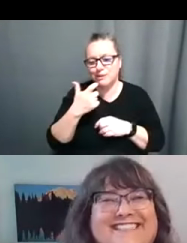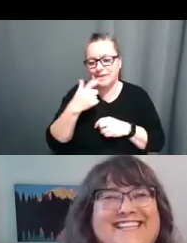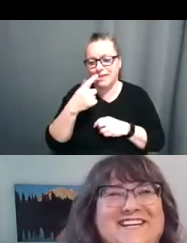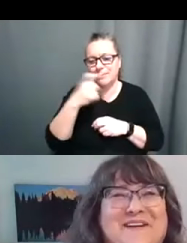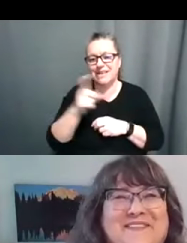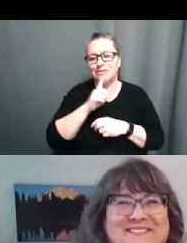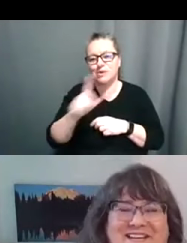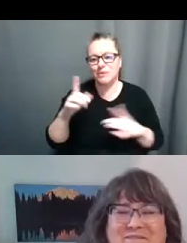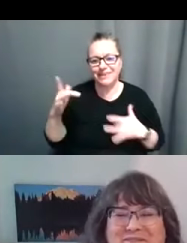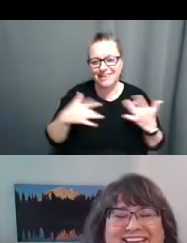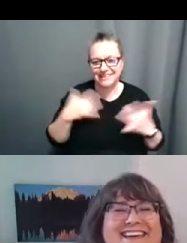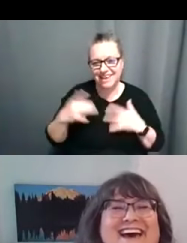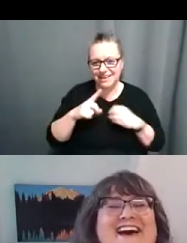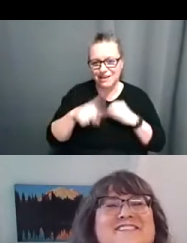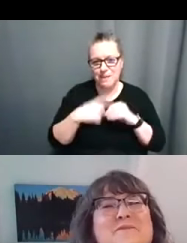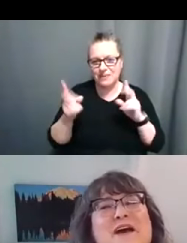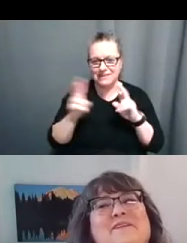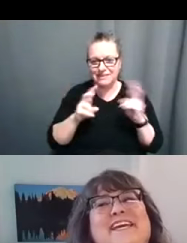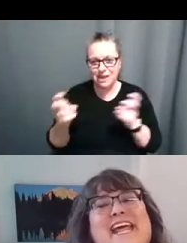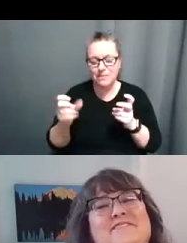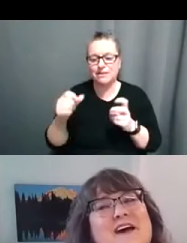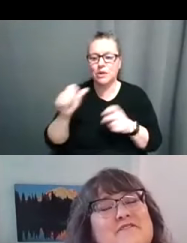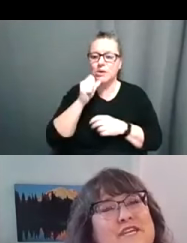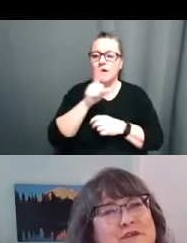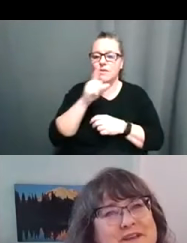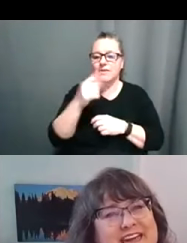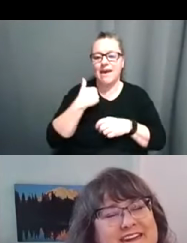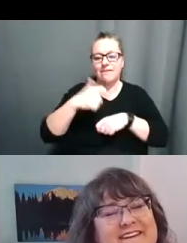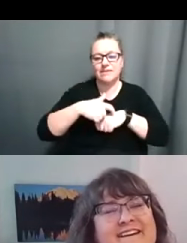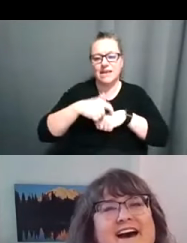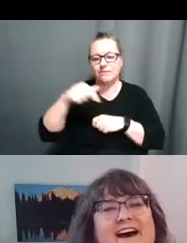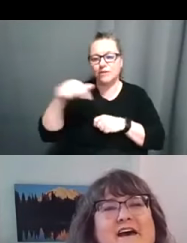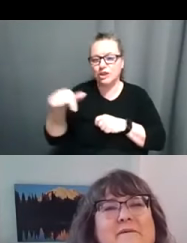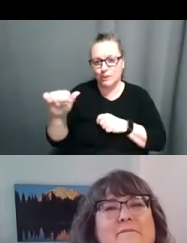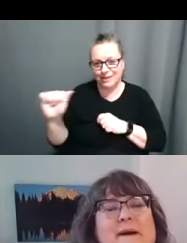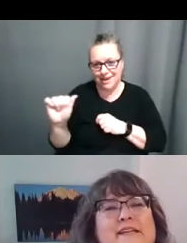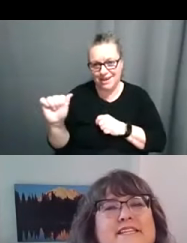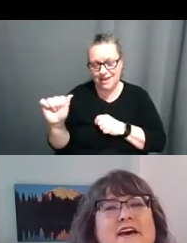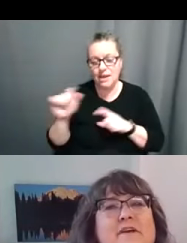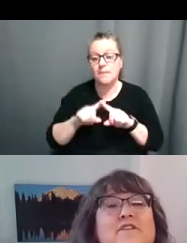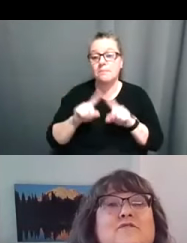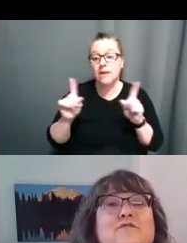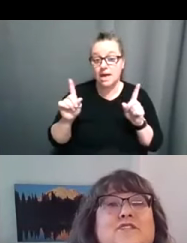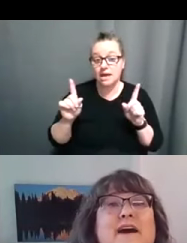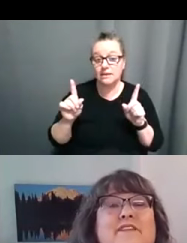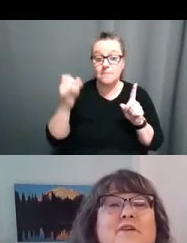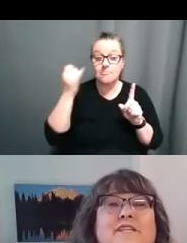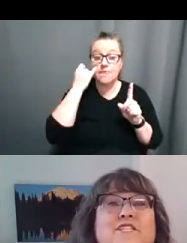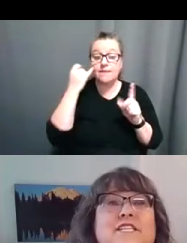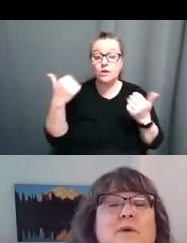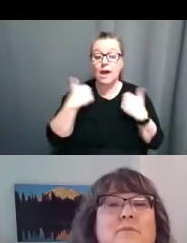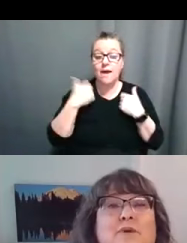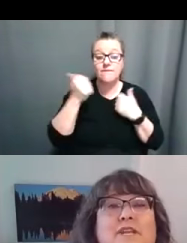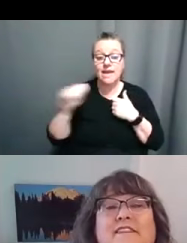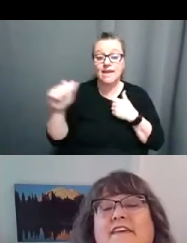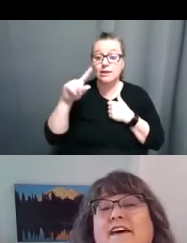really excited about this topic. So we're not really going to have time for Q&A. But if you do have any questions